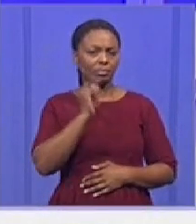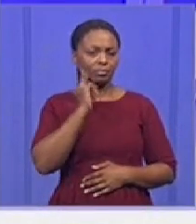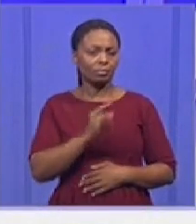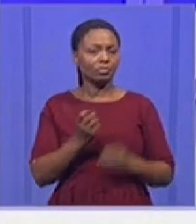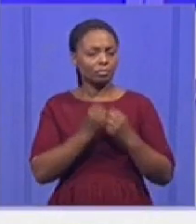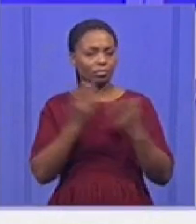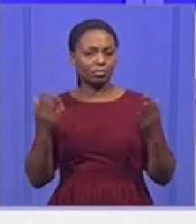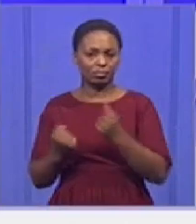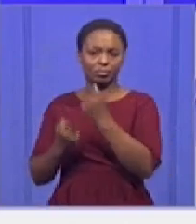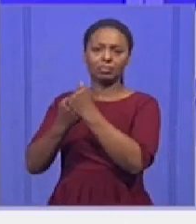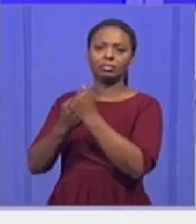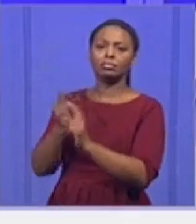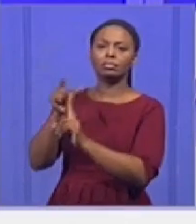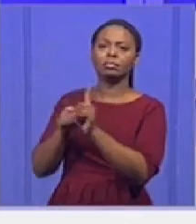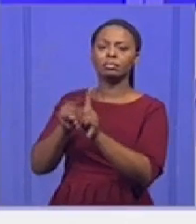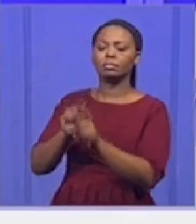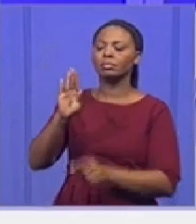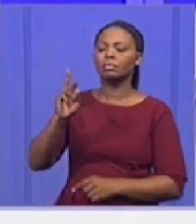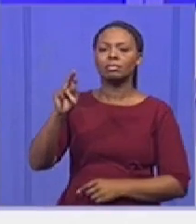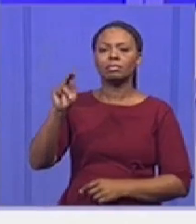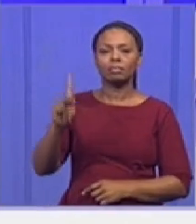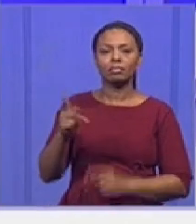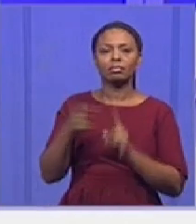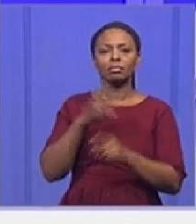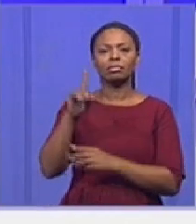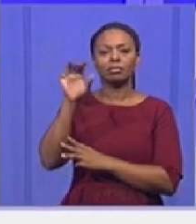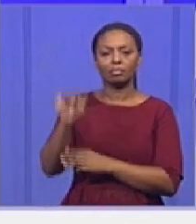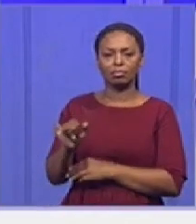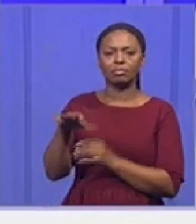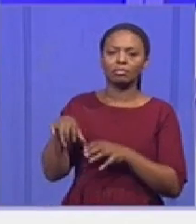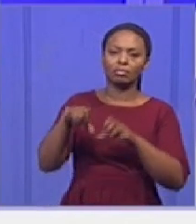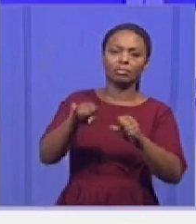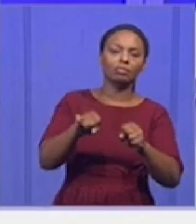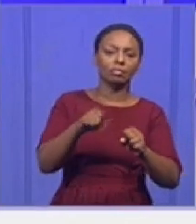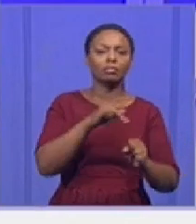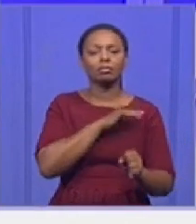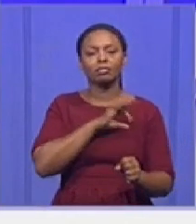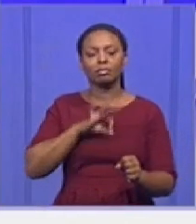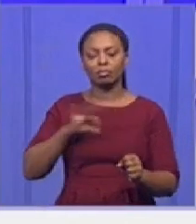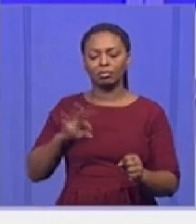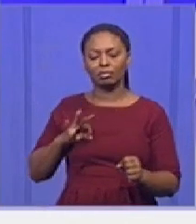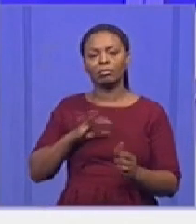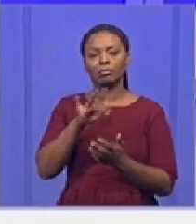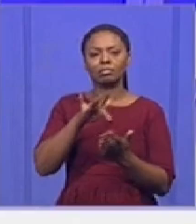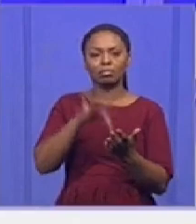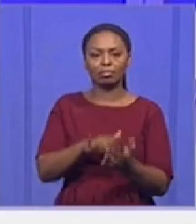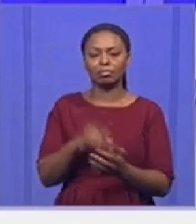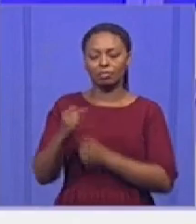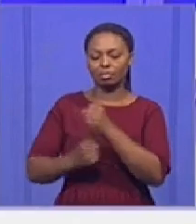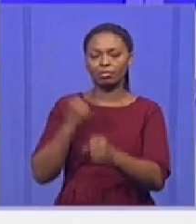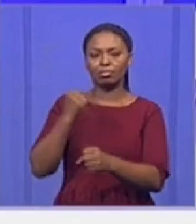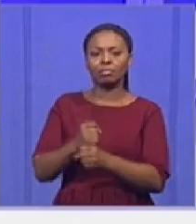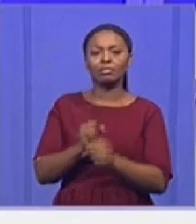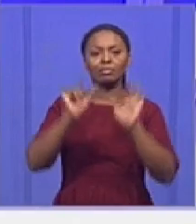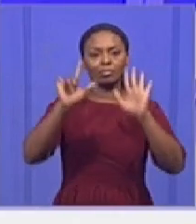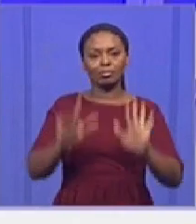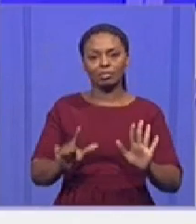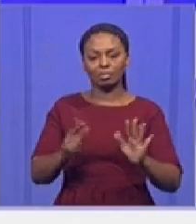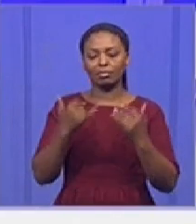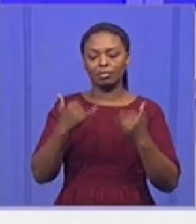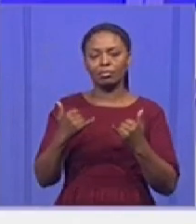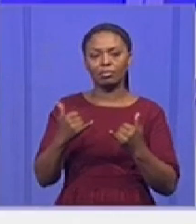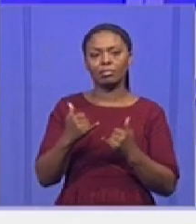e emanokeng Silas Brink wa DA go kokomala maemo ao. Seno ke morago ga dingwaga di le 7